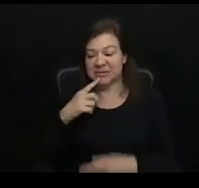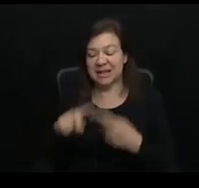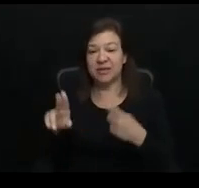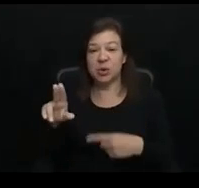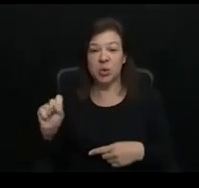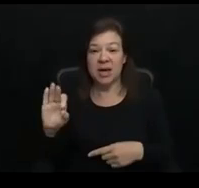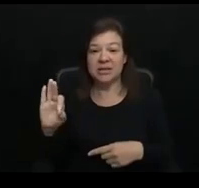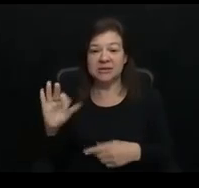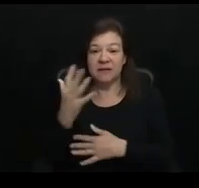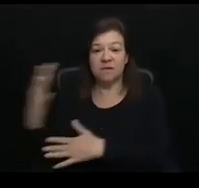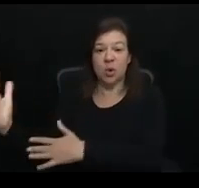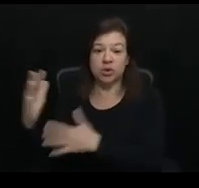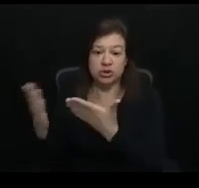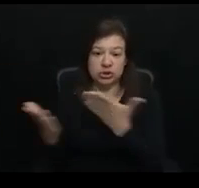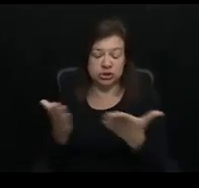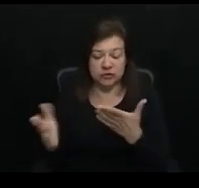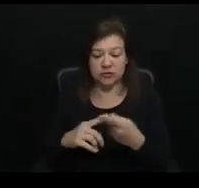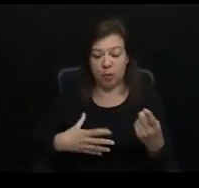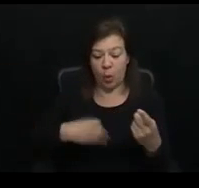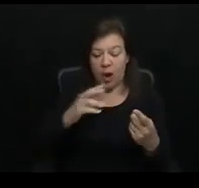National Forest said that